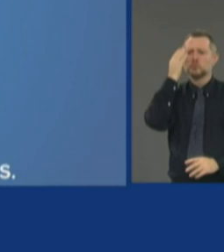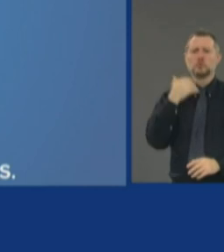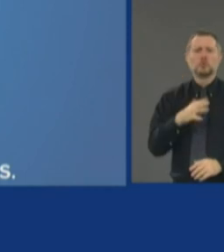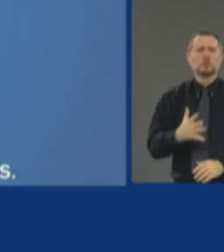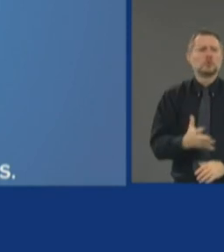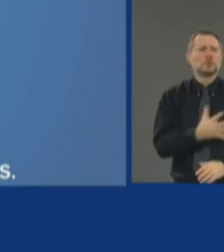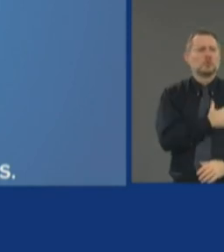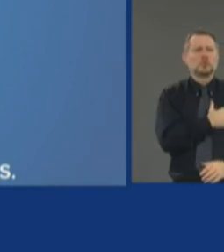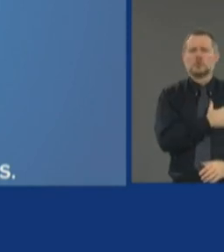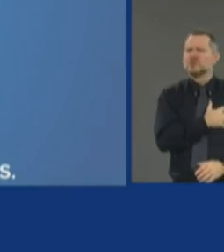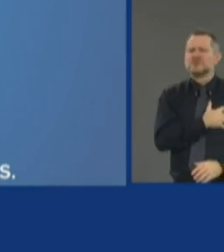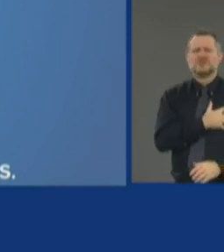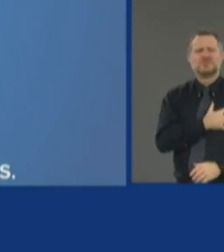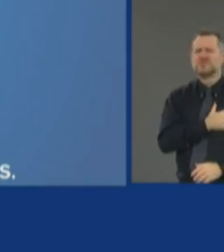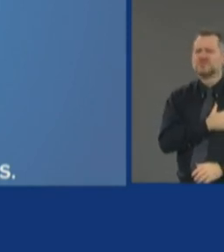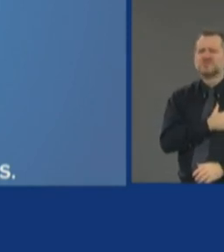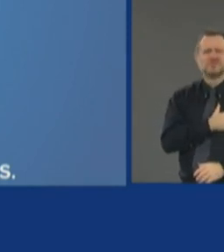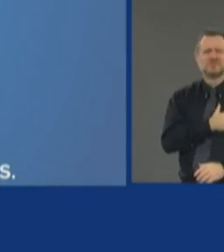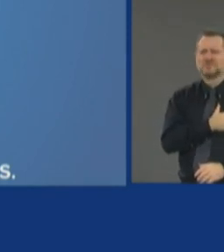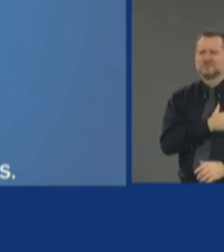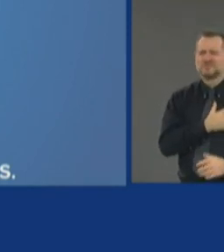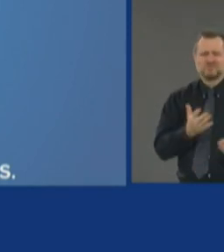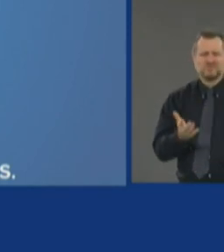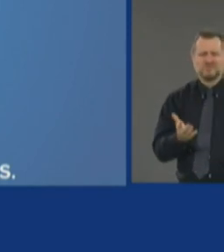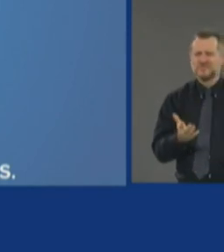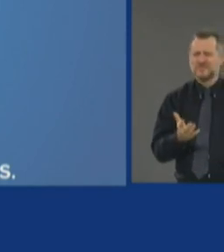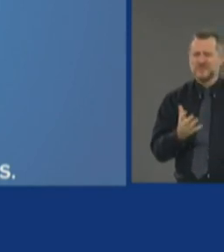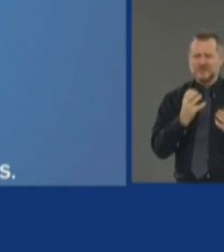your basic sense of decency and humanity.